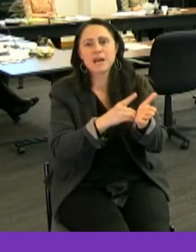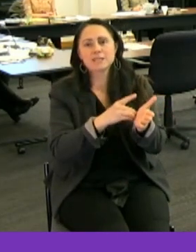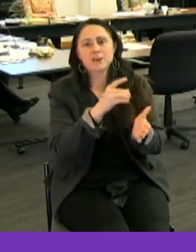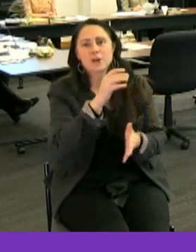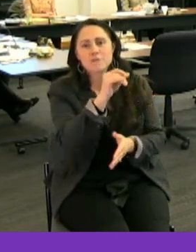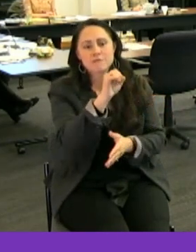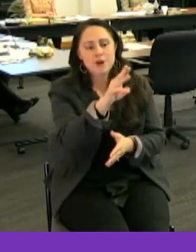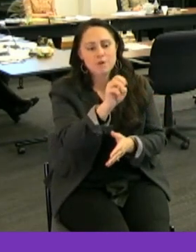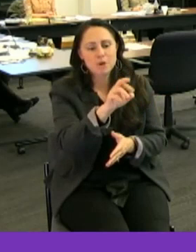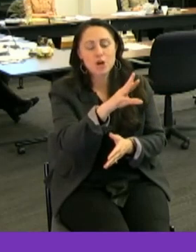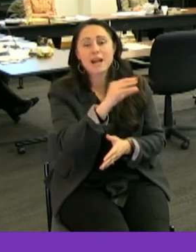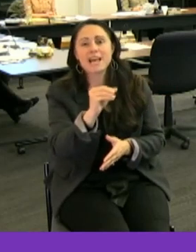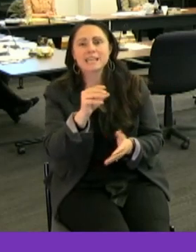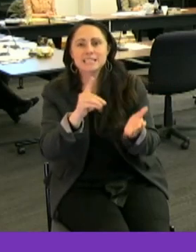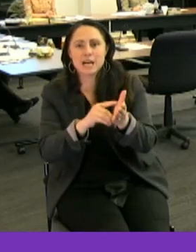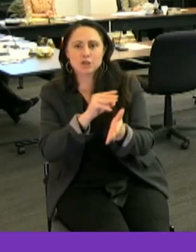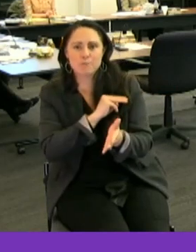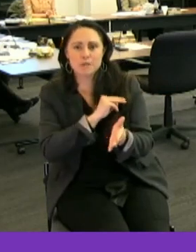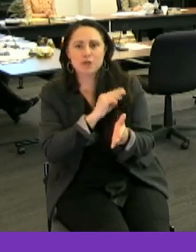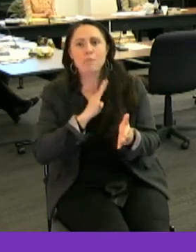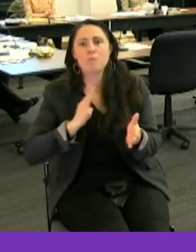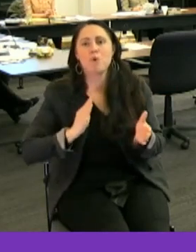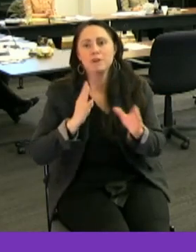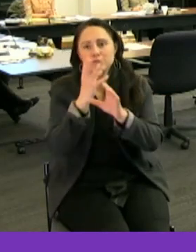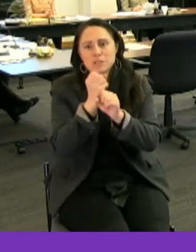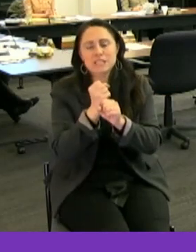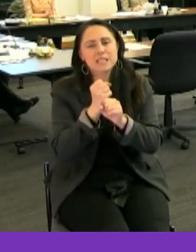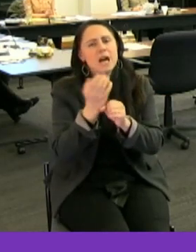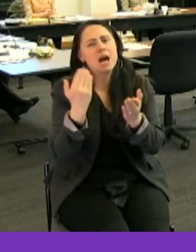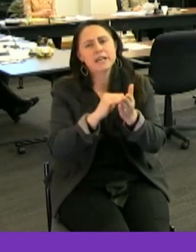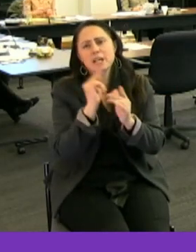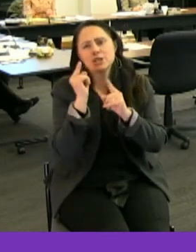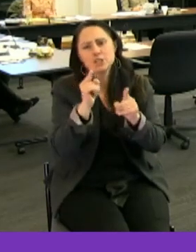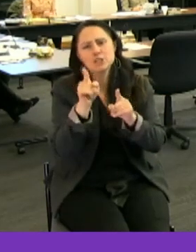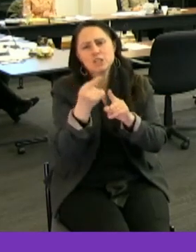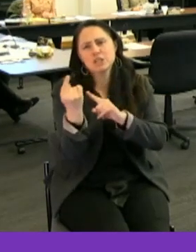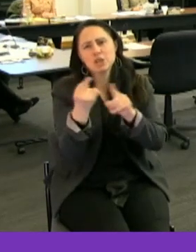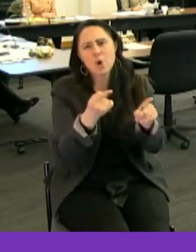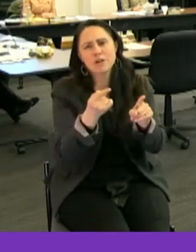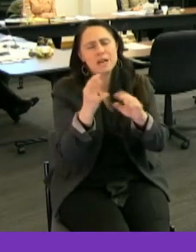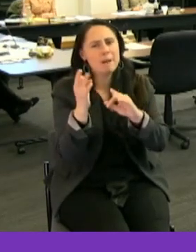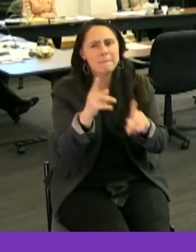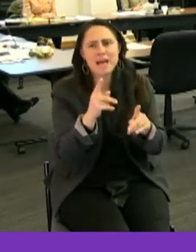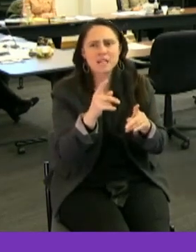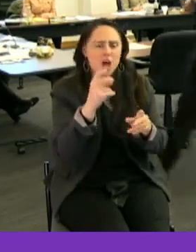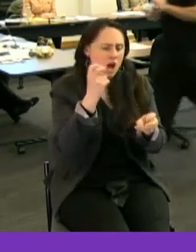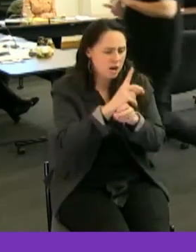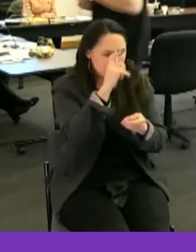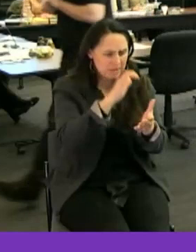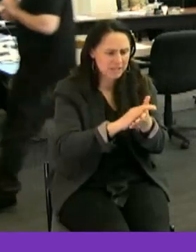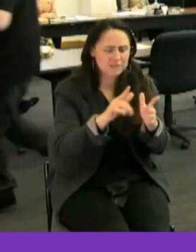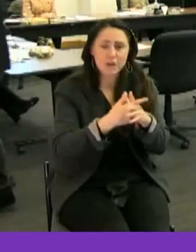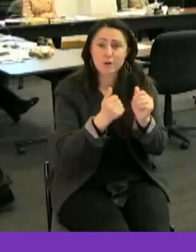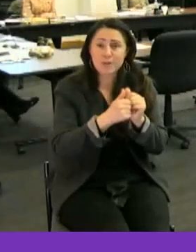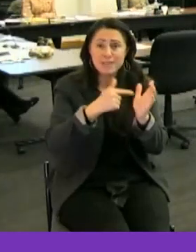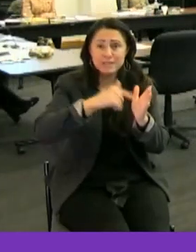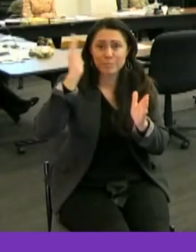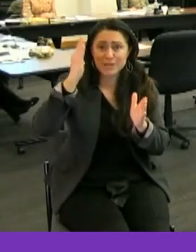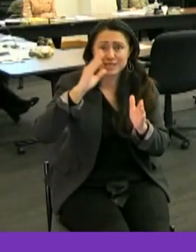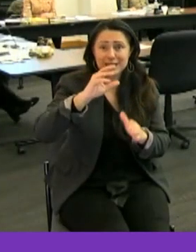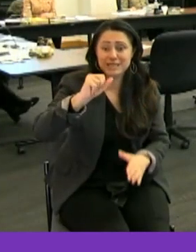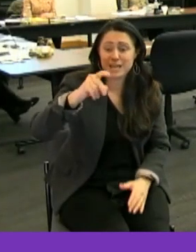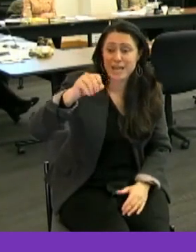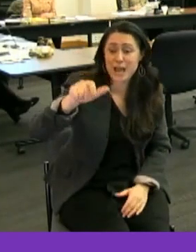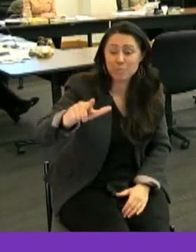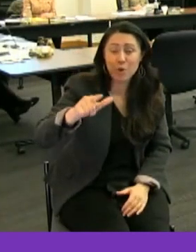Farmer. Thank you, Dr. Mitchell, Board of Trustees. Just going back, hard to believe we started with this presentation in